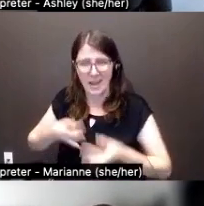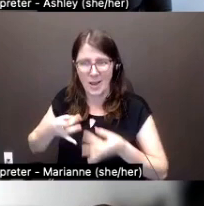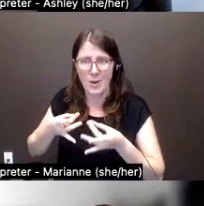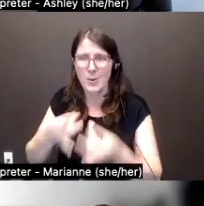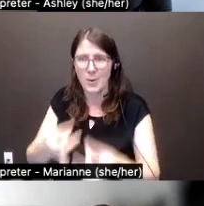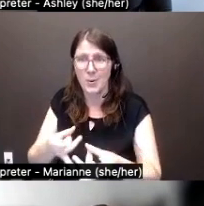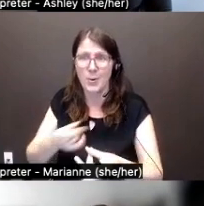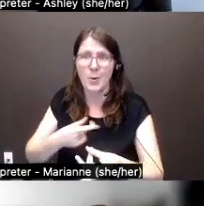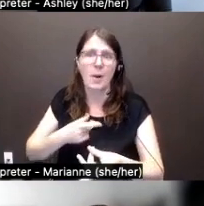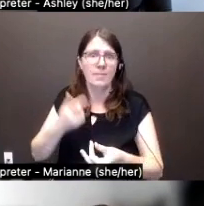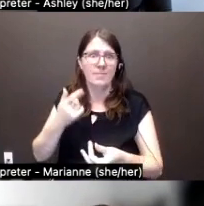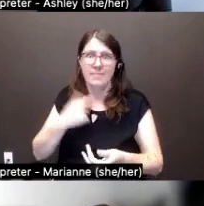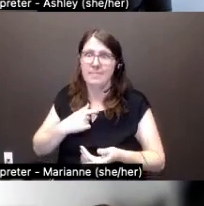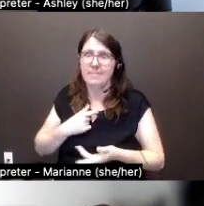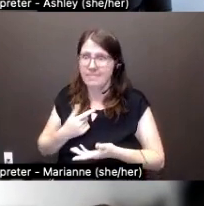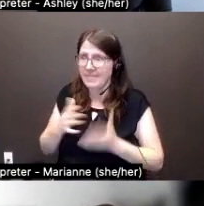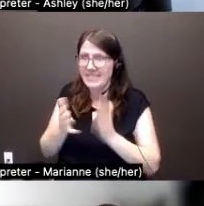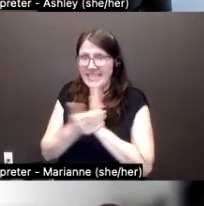go along.